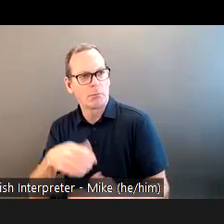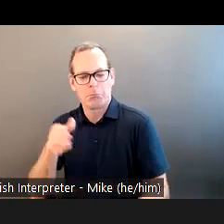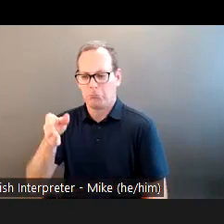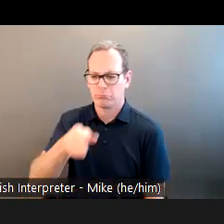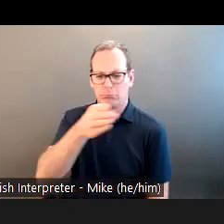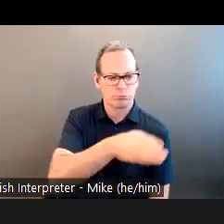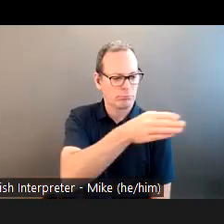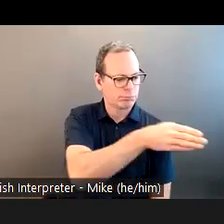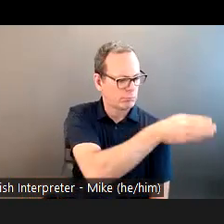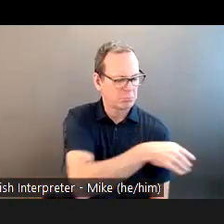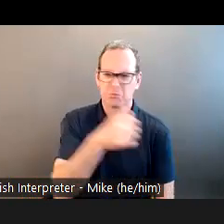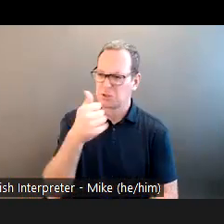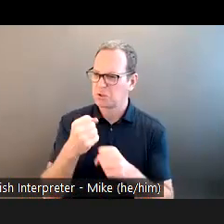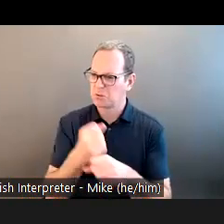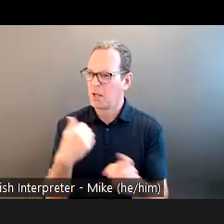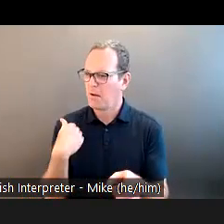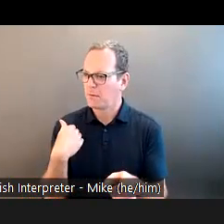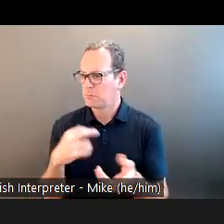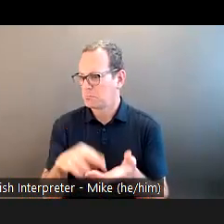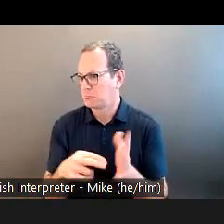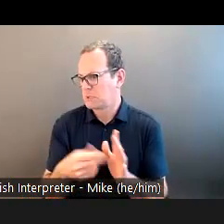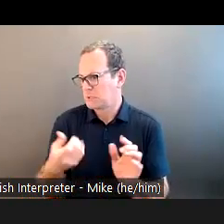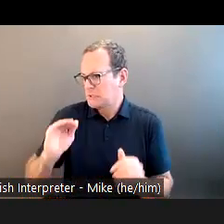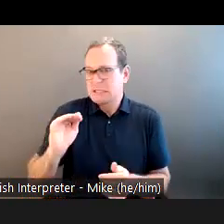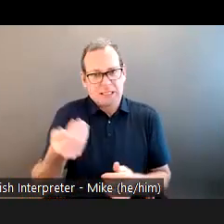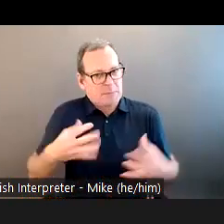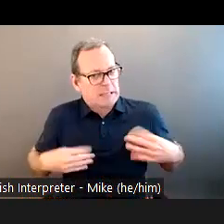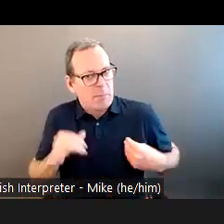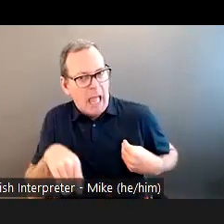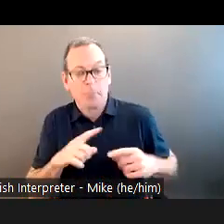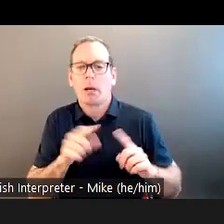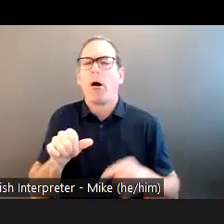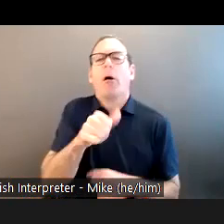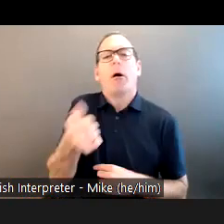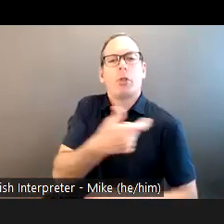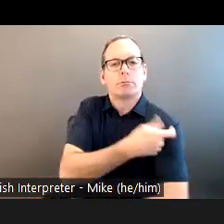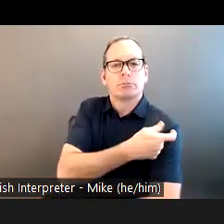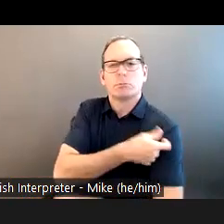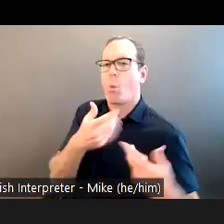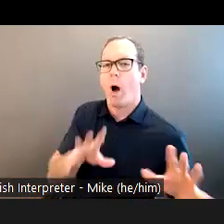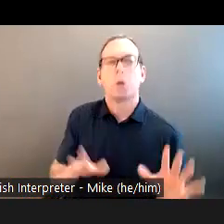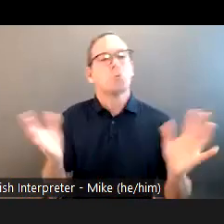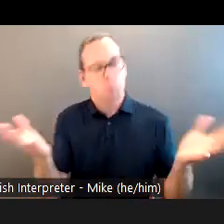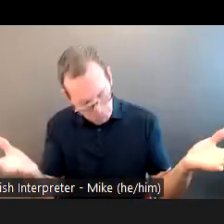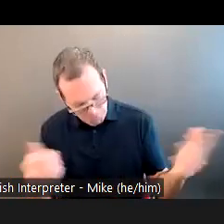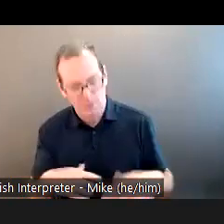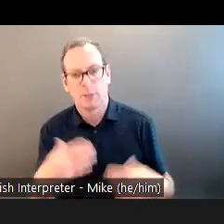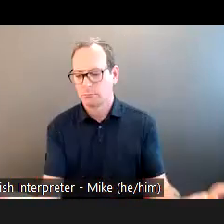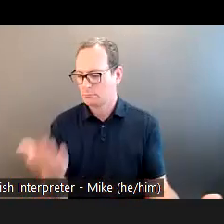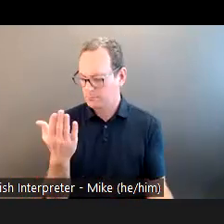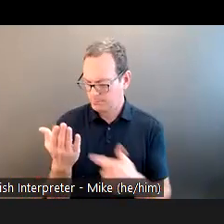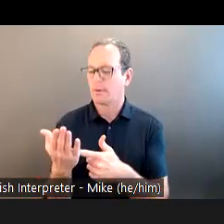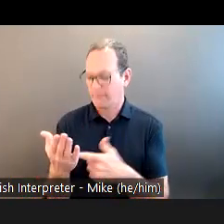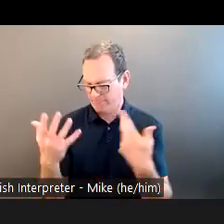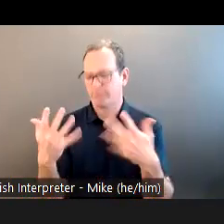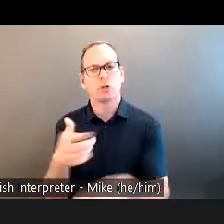medical procedure, but maybe there's other ones they wouldn't want me to act on. So you always take it in the context of the new information you're